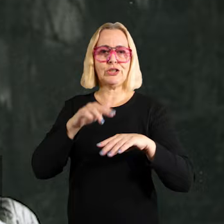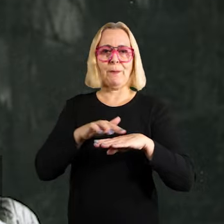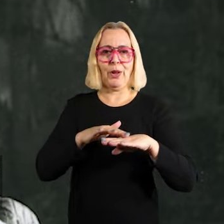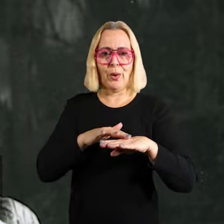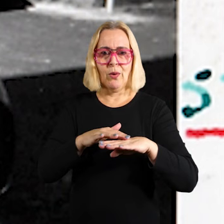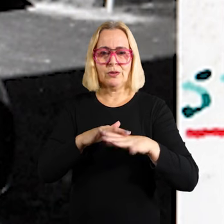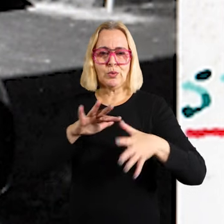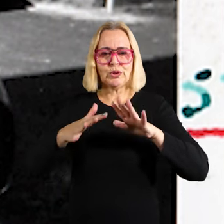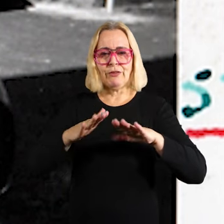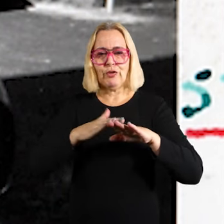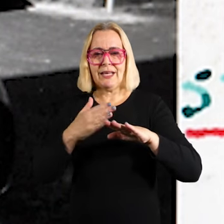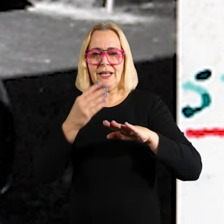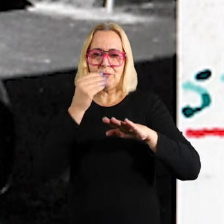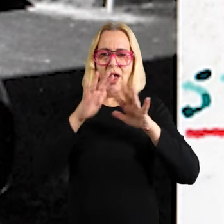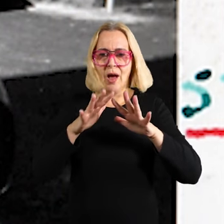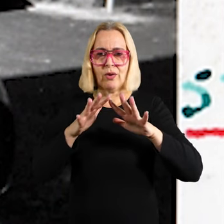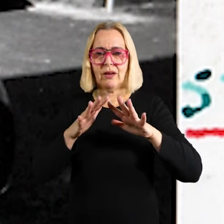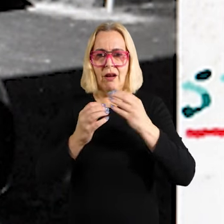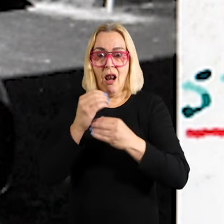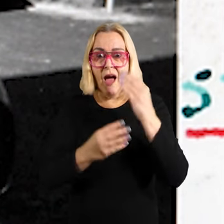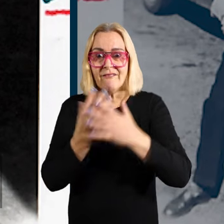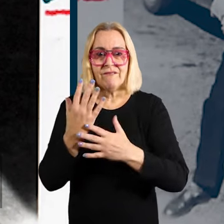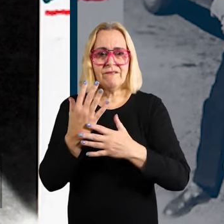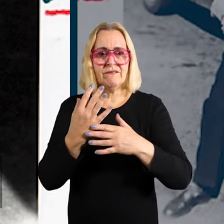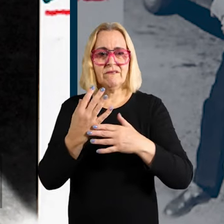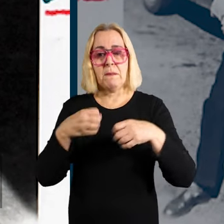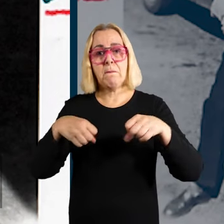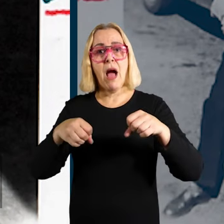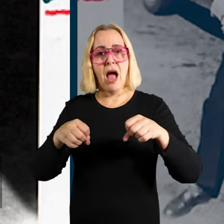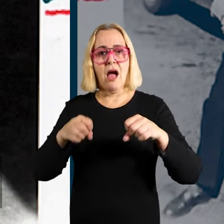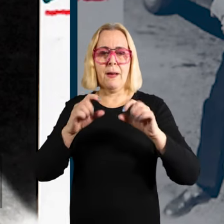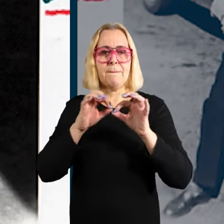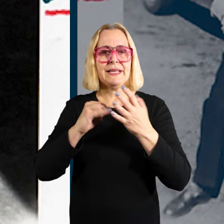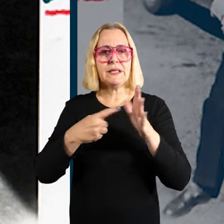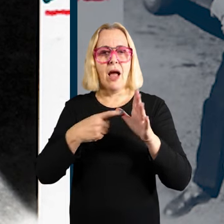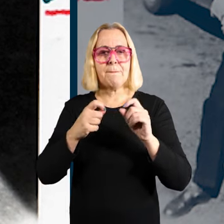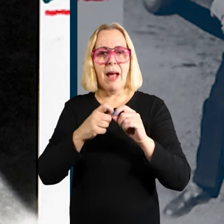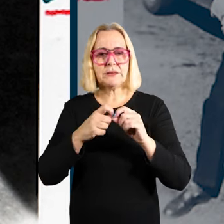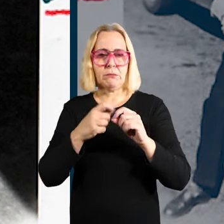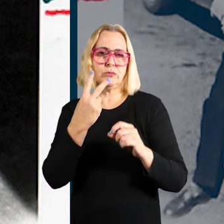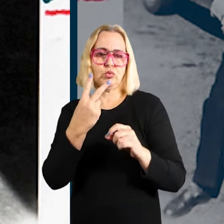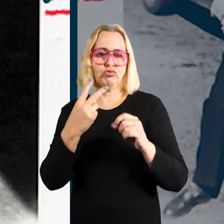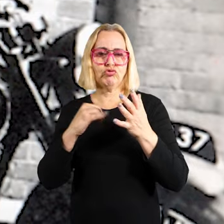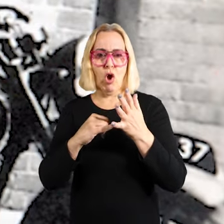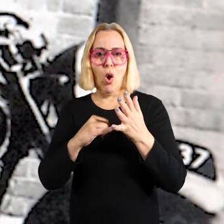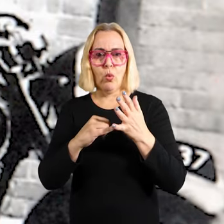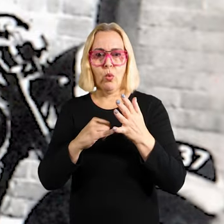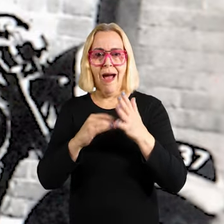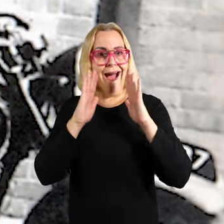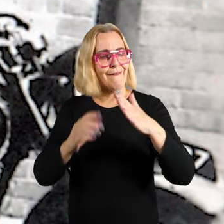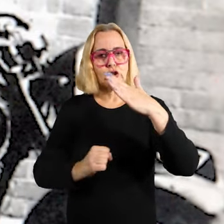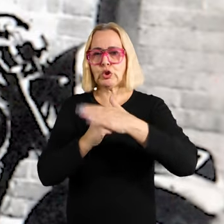and, well, they looked like ex-army boots because they weren't blue, they were sort of khaki colour, you